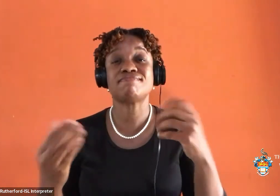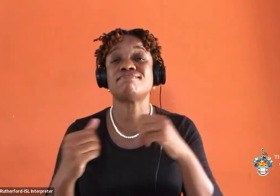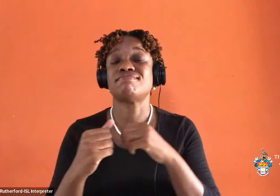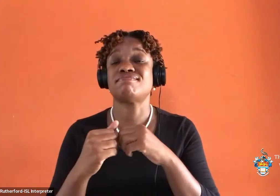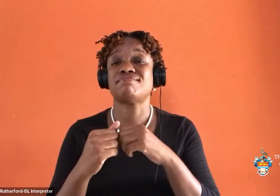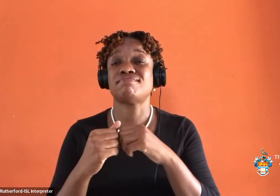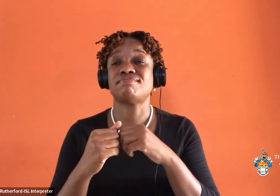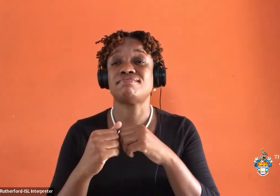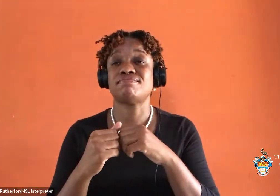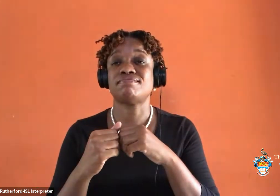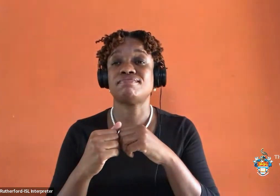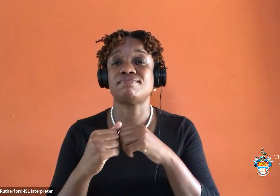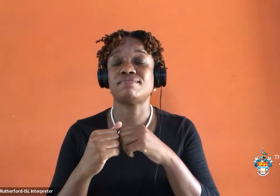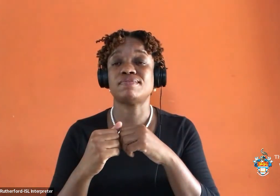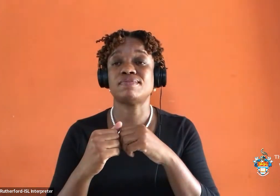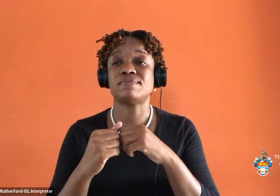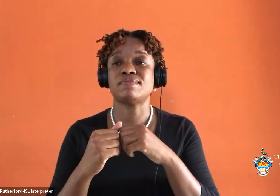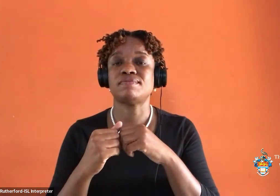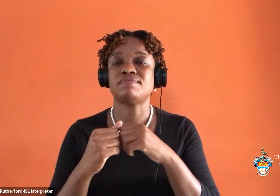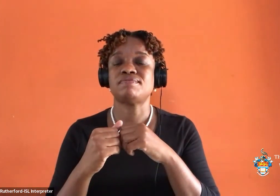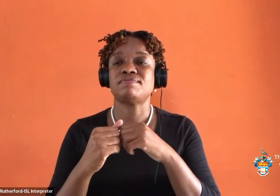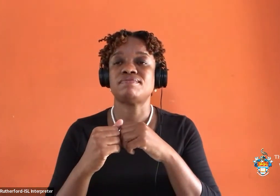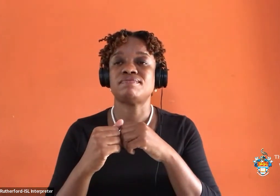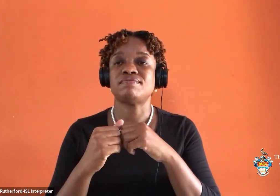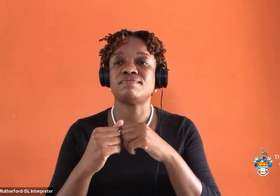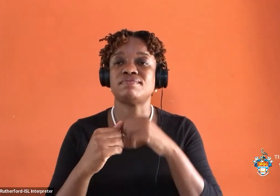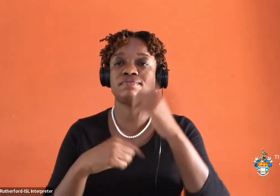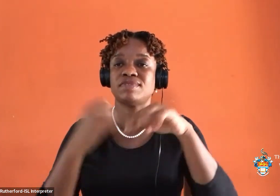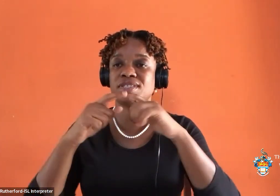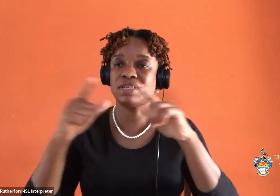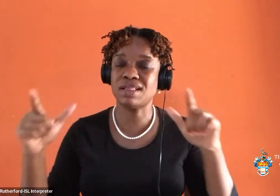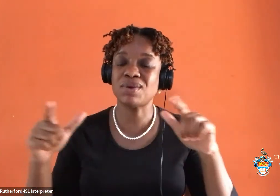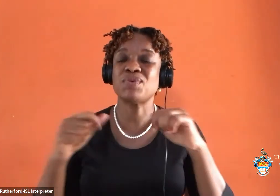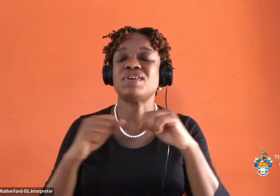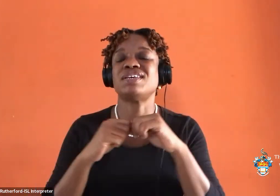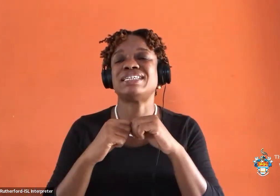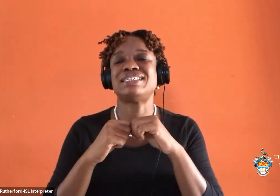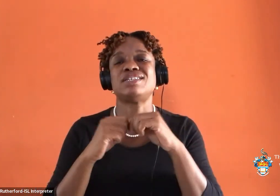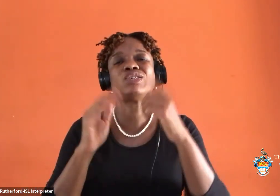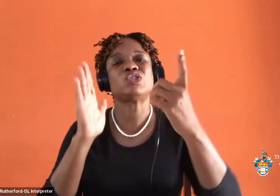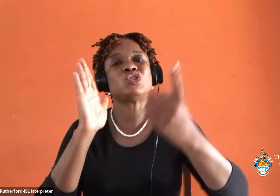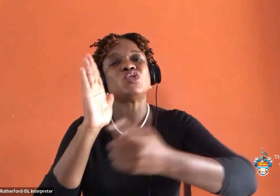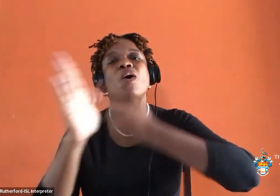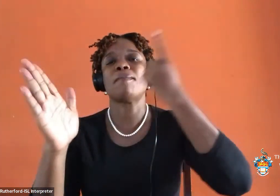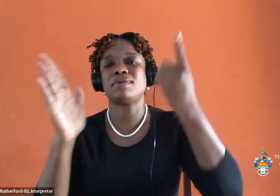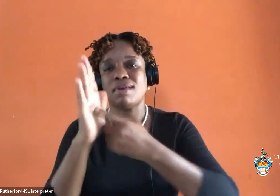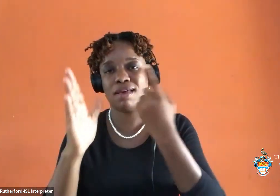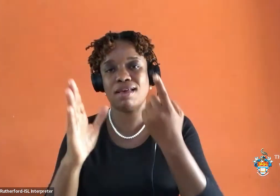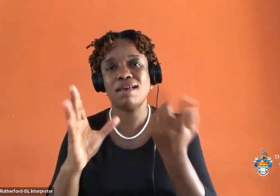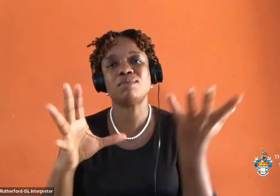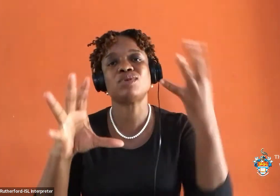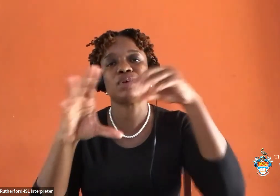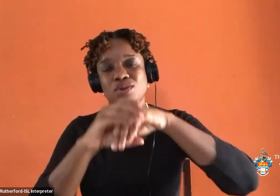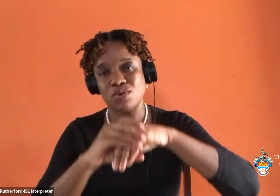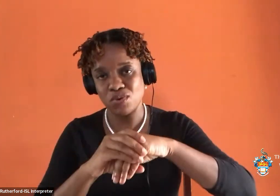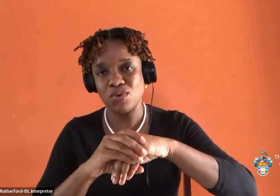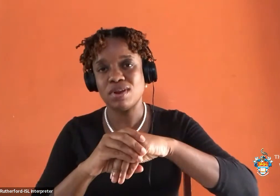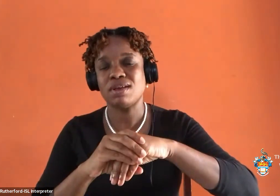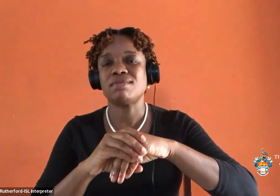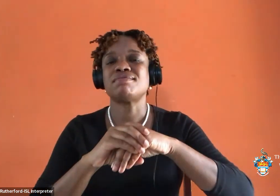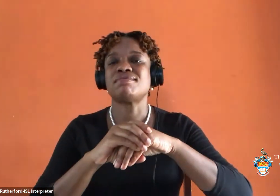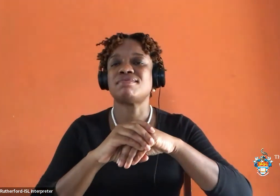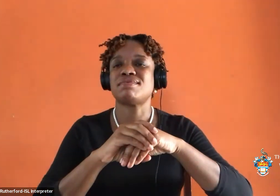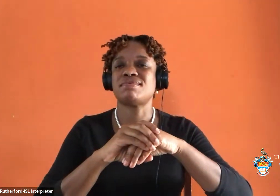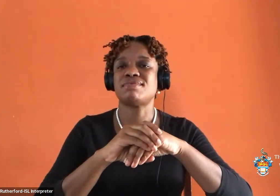provided. Sign language is sometimes incorporated in some of the addresses and